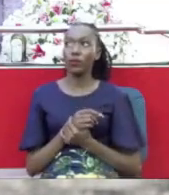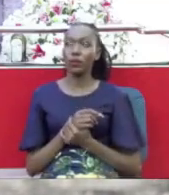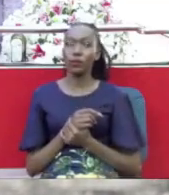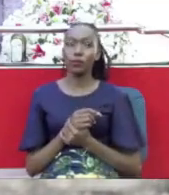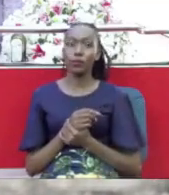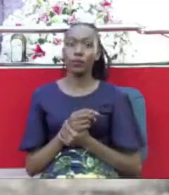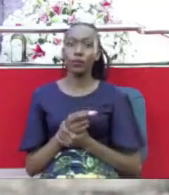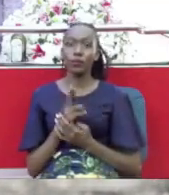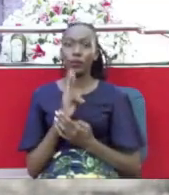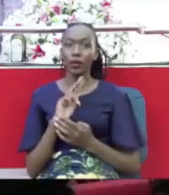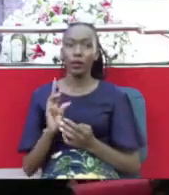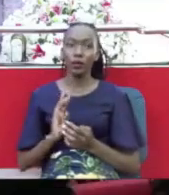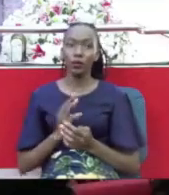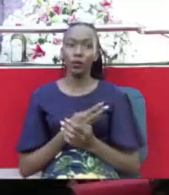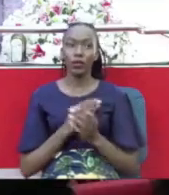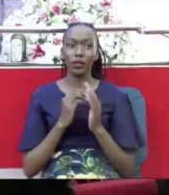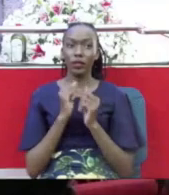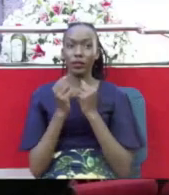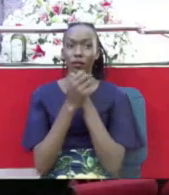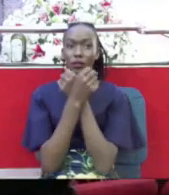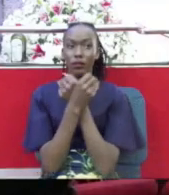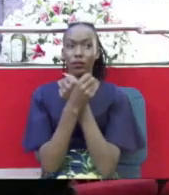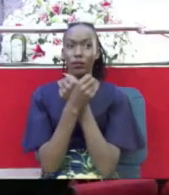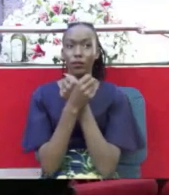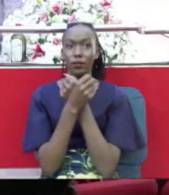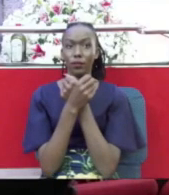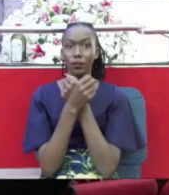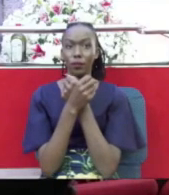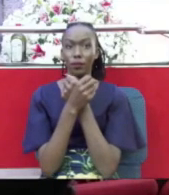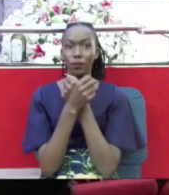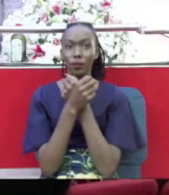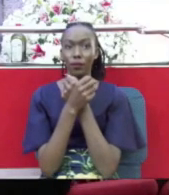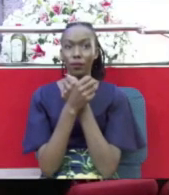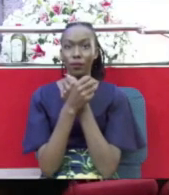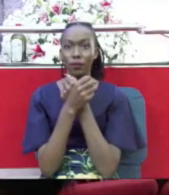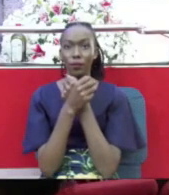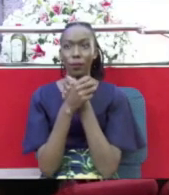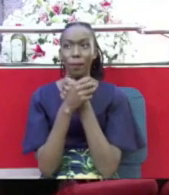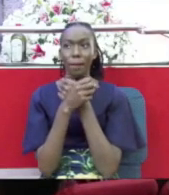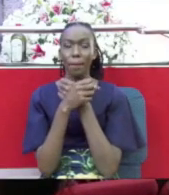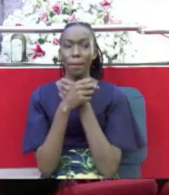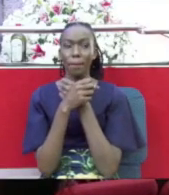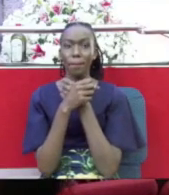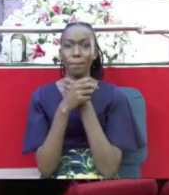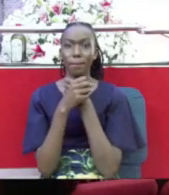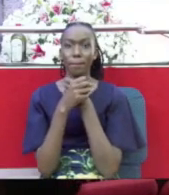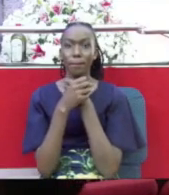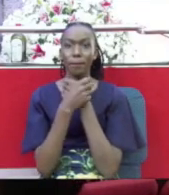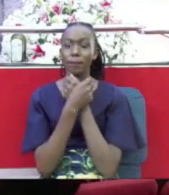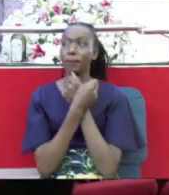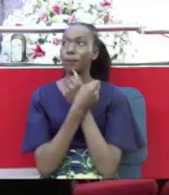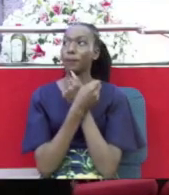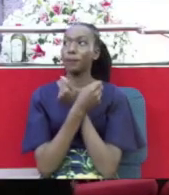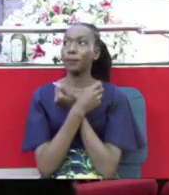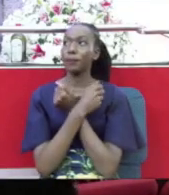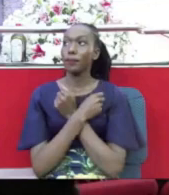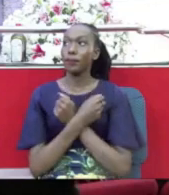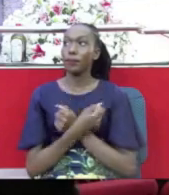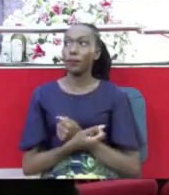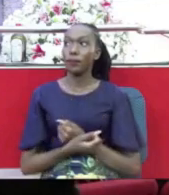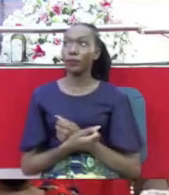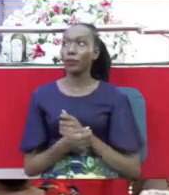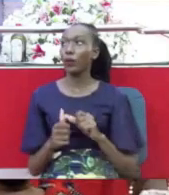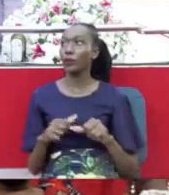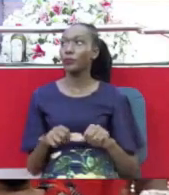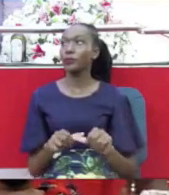to the law enforcement and the legal systems in Kenya? Je, tuko salama tunapowaachilia na kusema shauri yenu? That's a small diagnostic possibility. Let's continue.